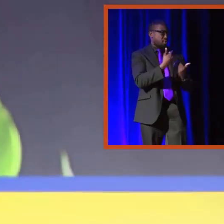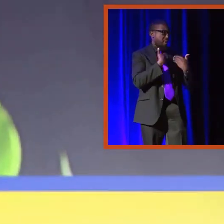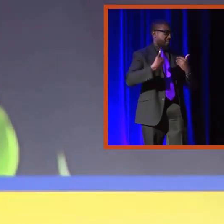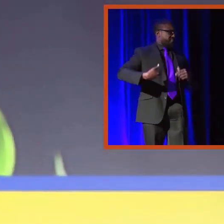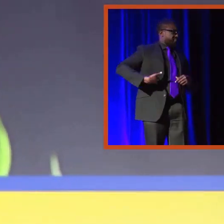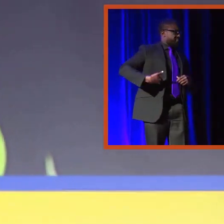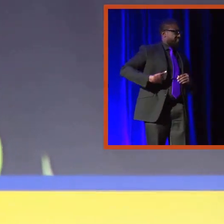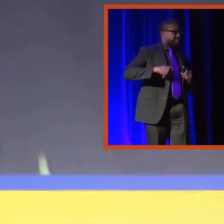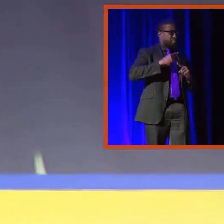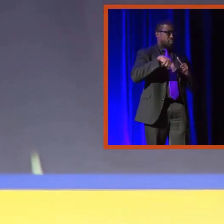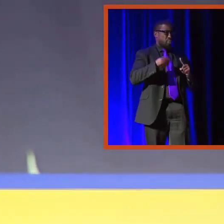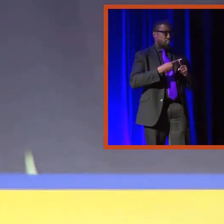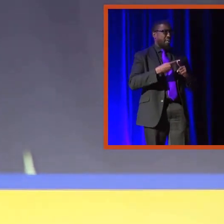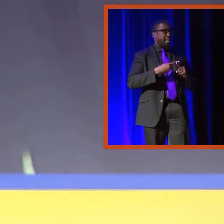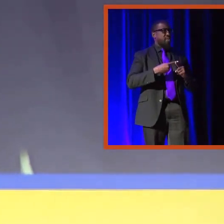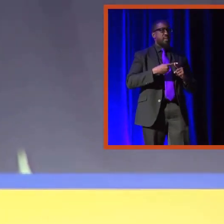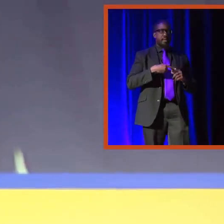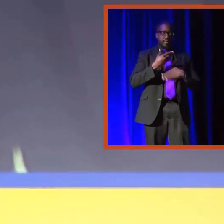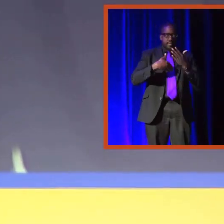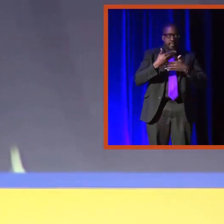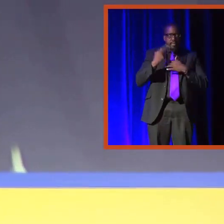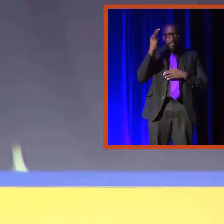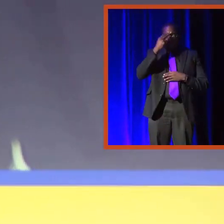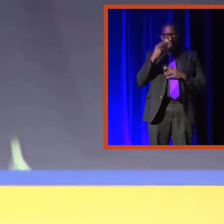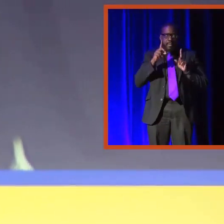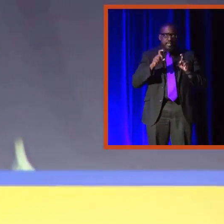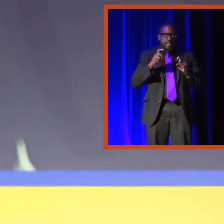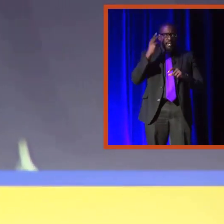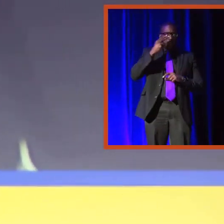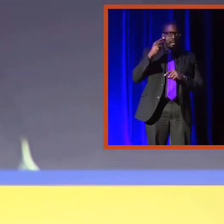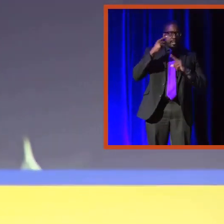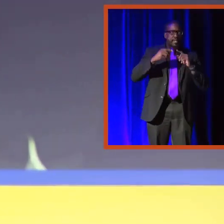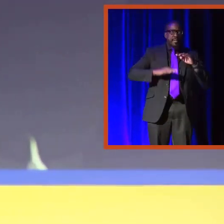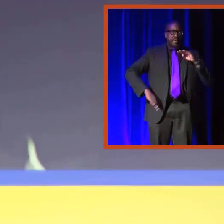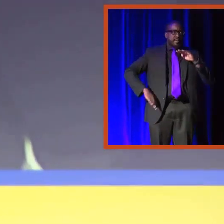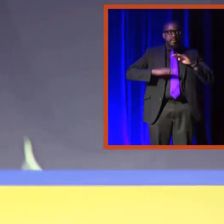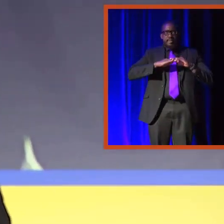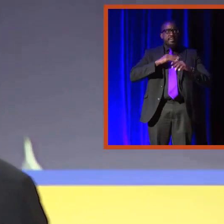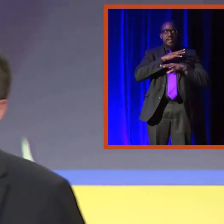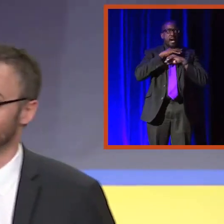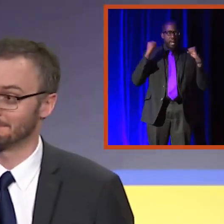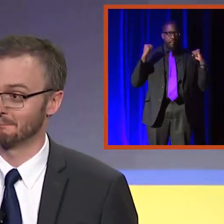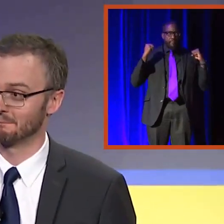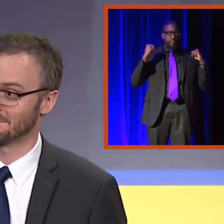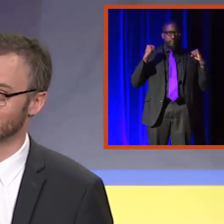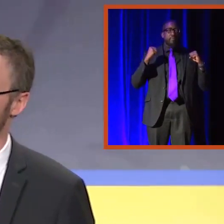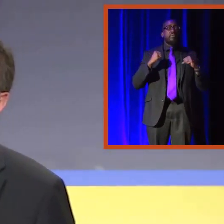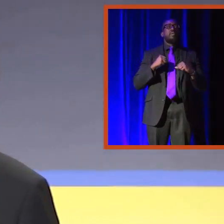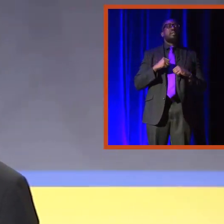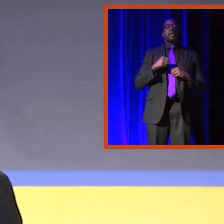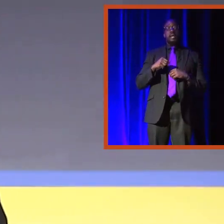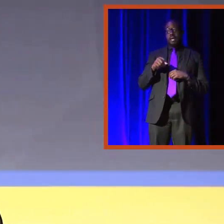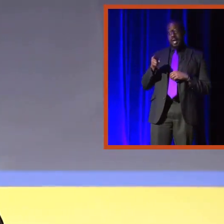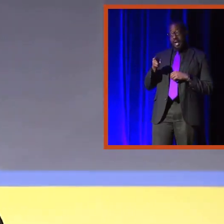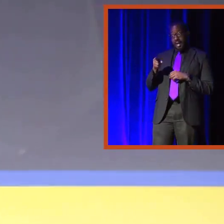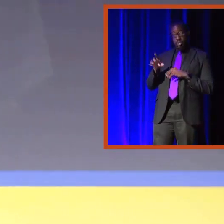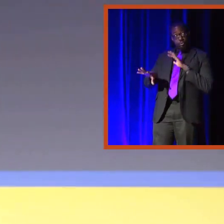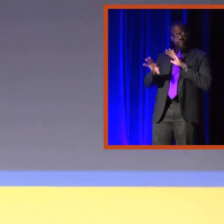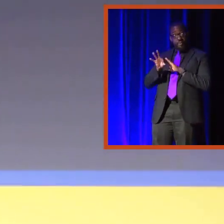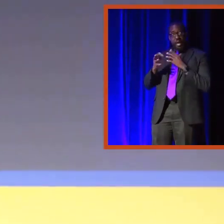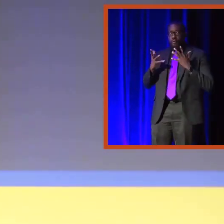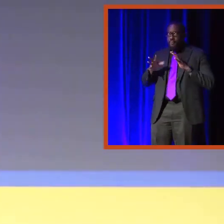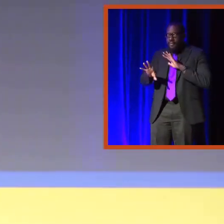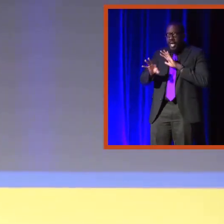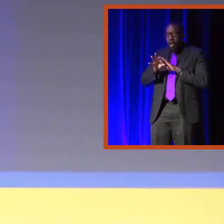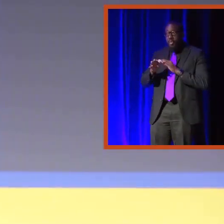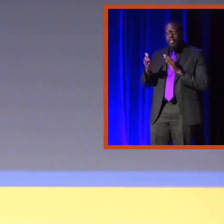as to when you have done enough hypothesis testing, given that you found the best performer in the lowest data set kind of,